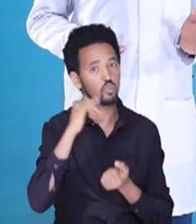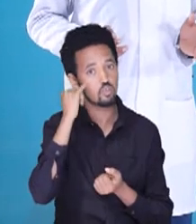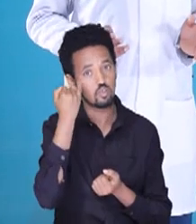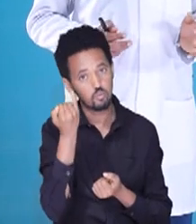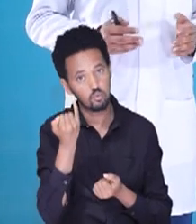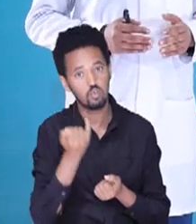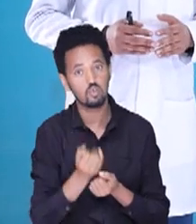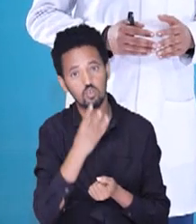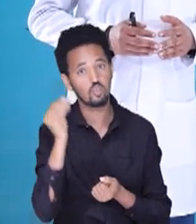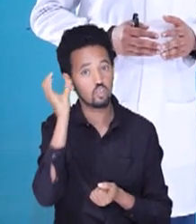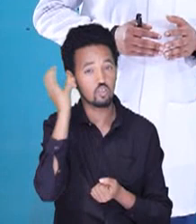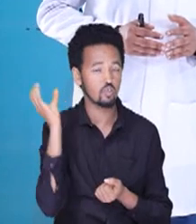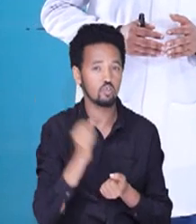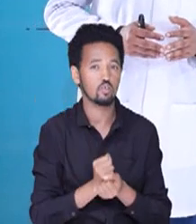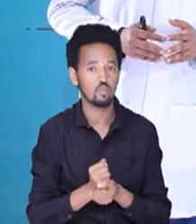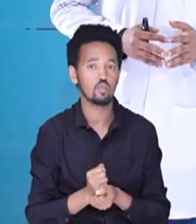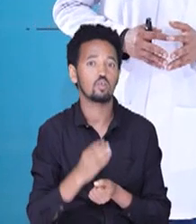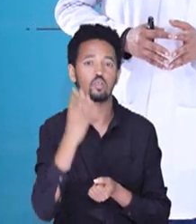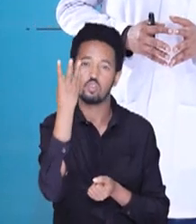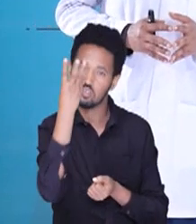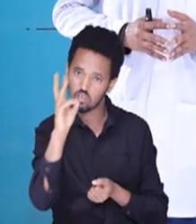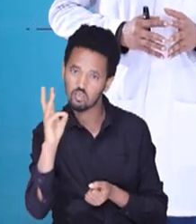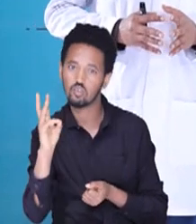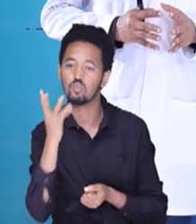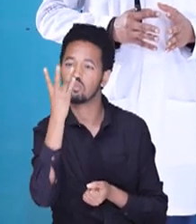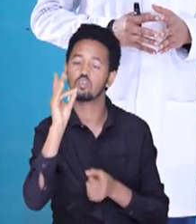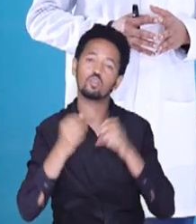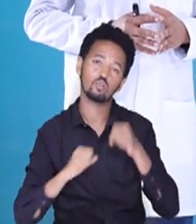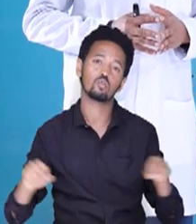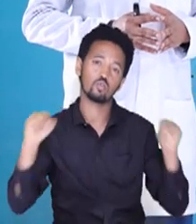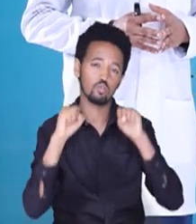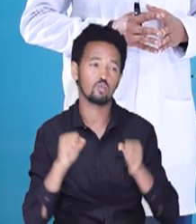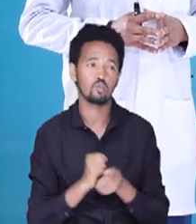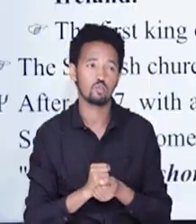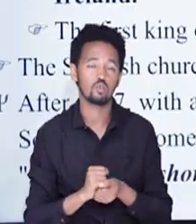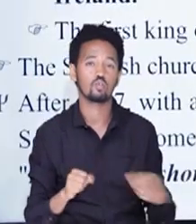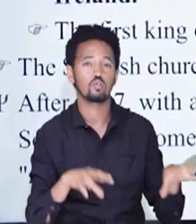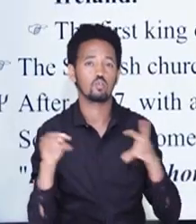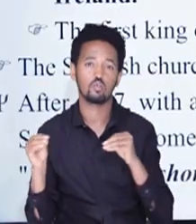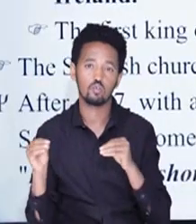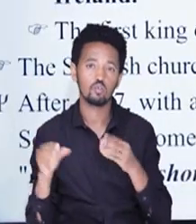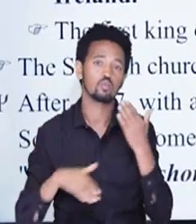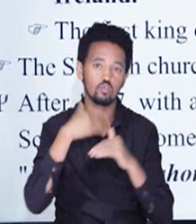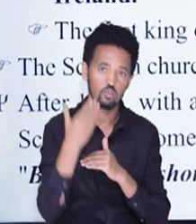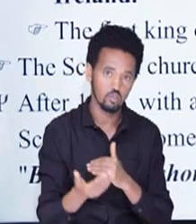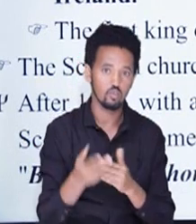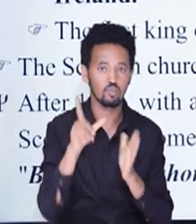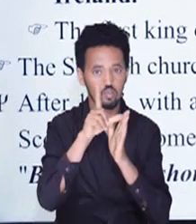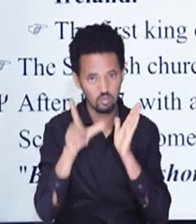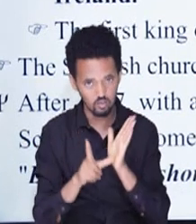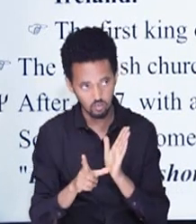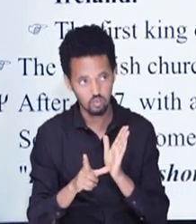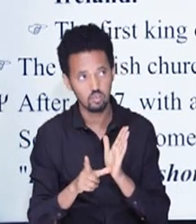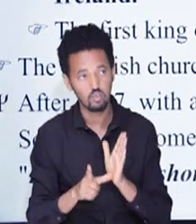Japan and China in the 16th and 17th century. So then, the next lesson,